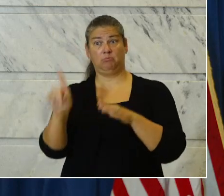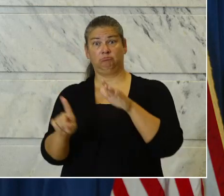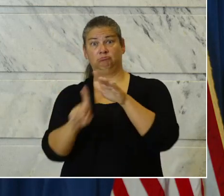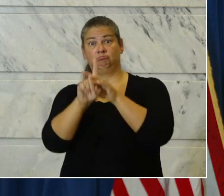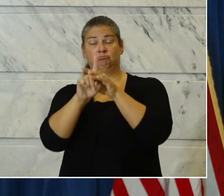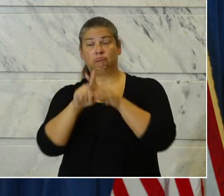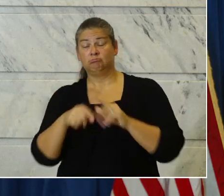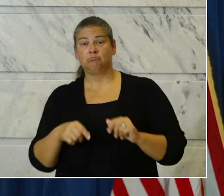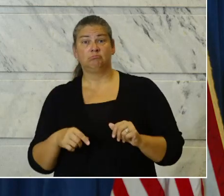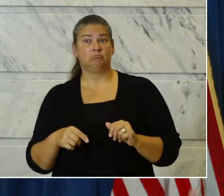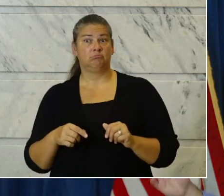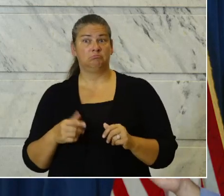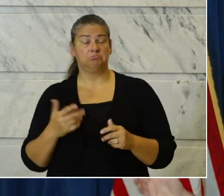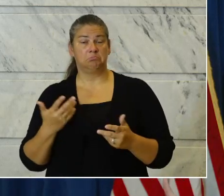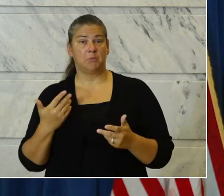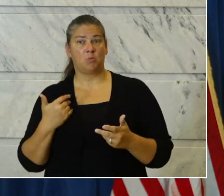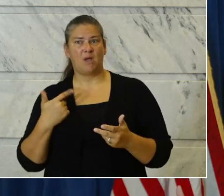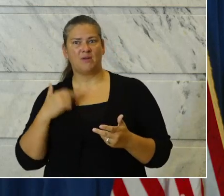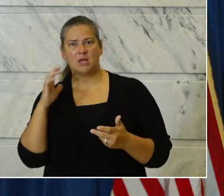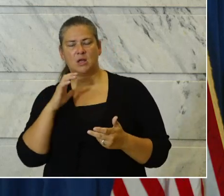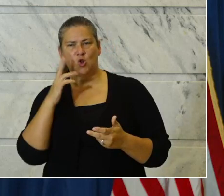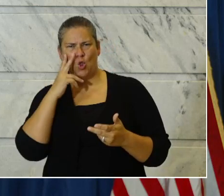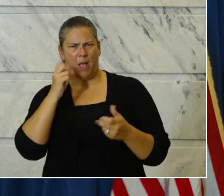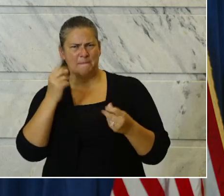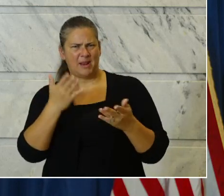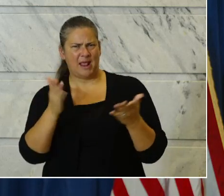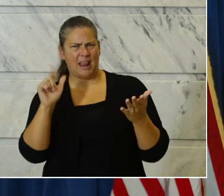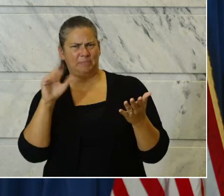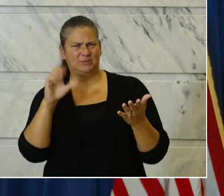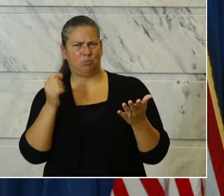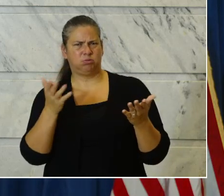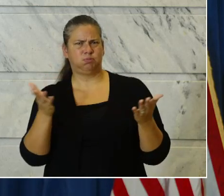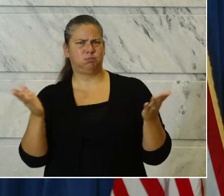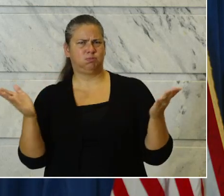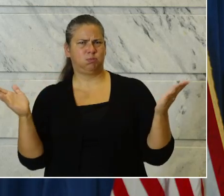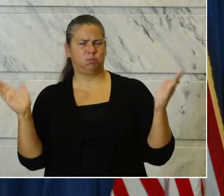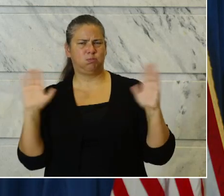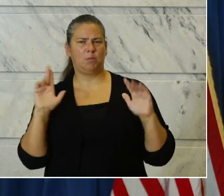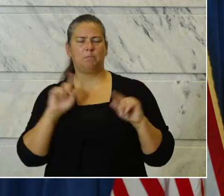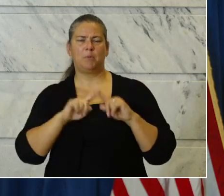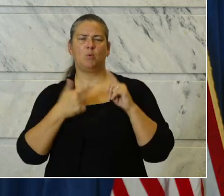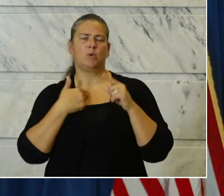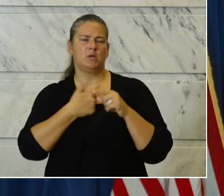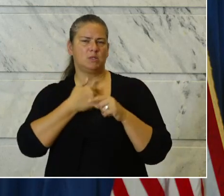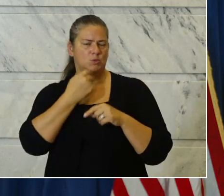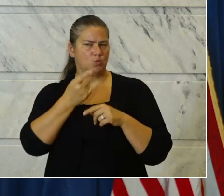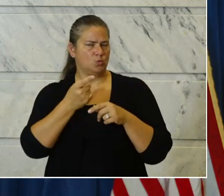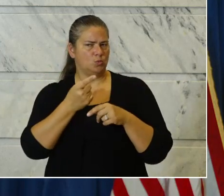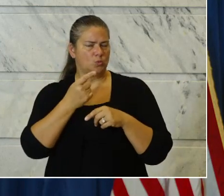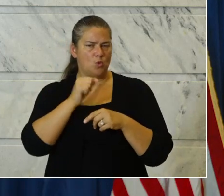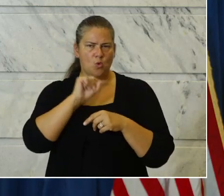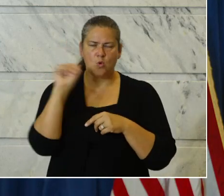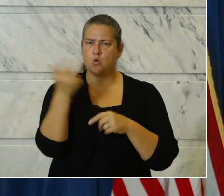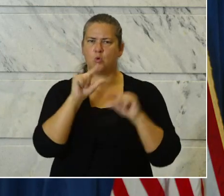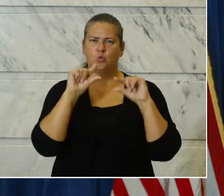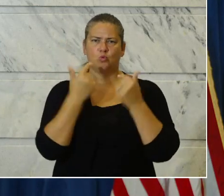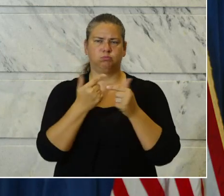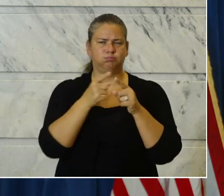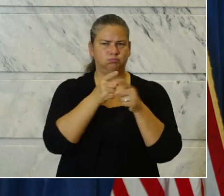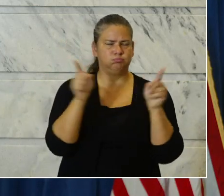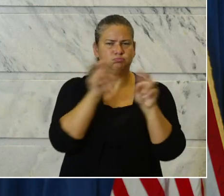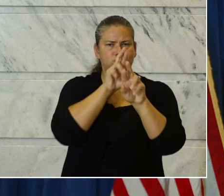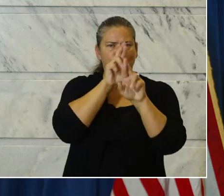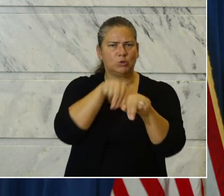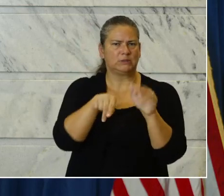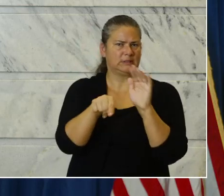have to go out there and find them? Look at how many there are. But we are pushing every single group to report negatives.